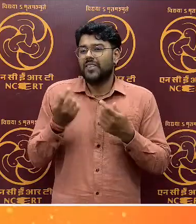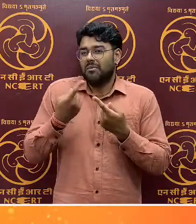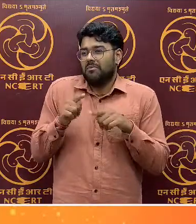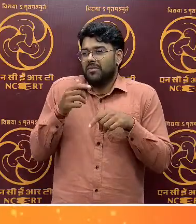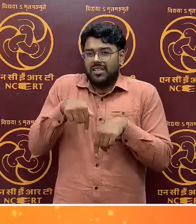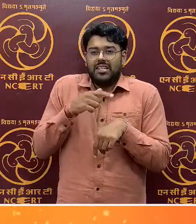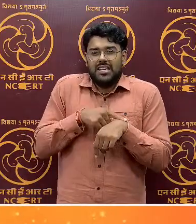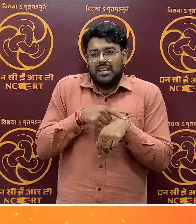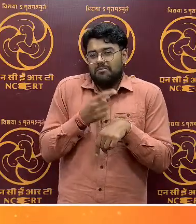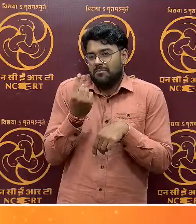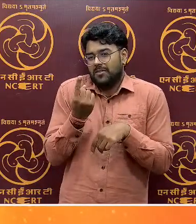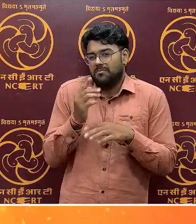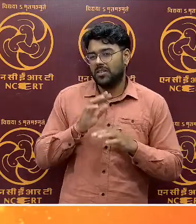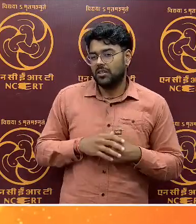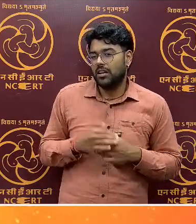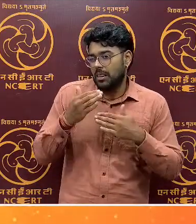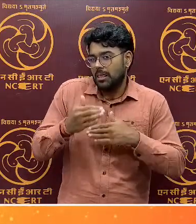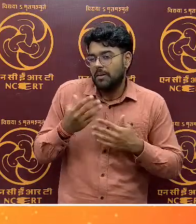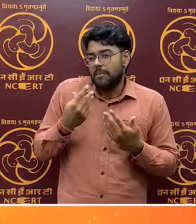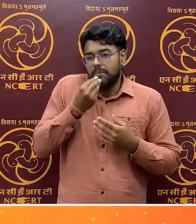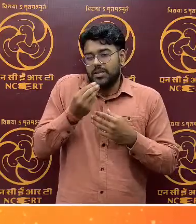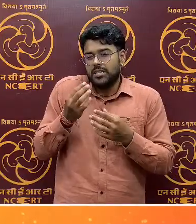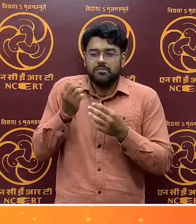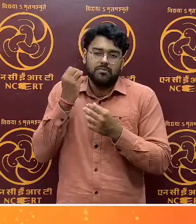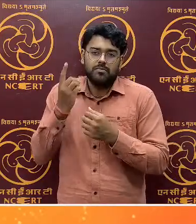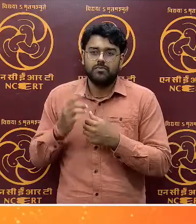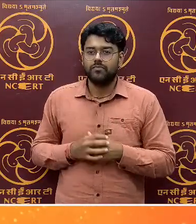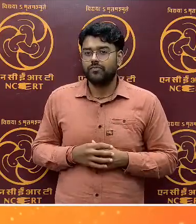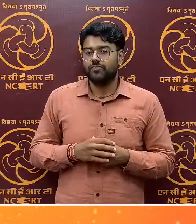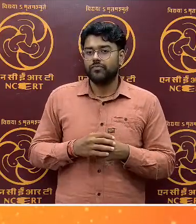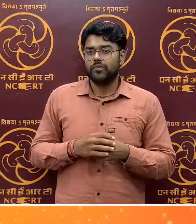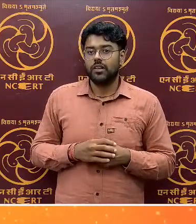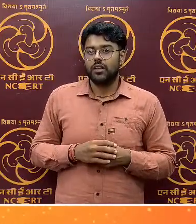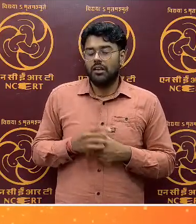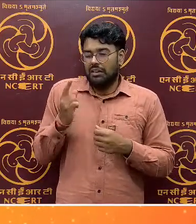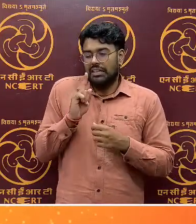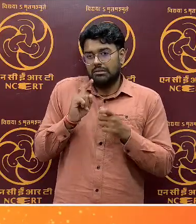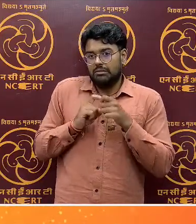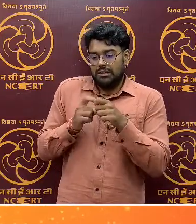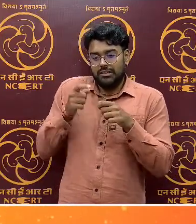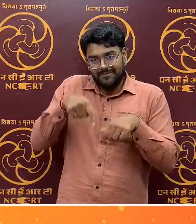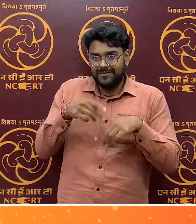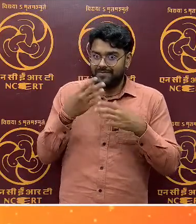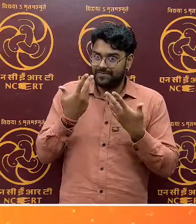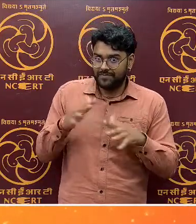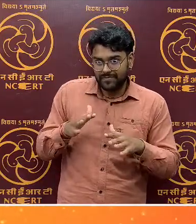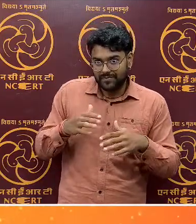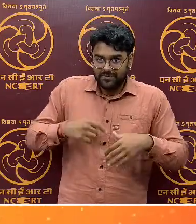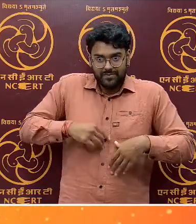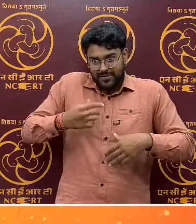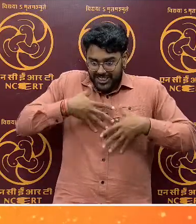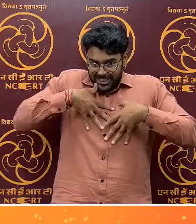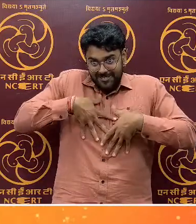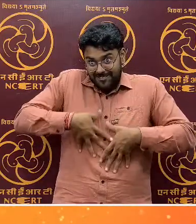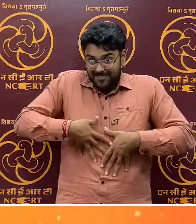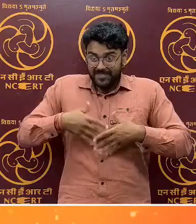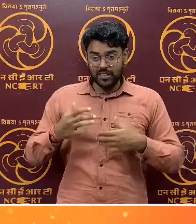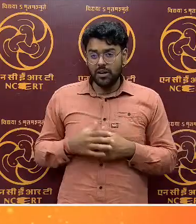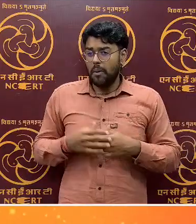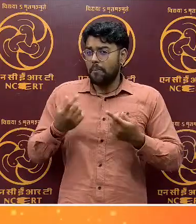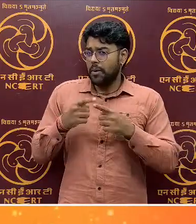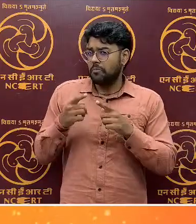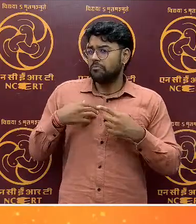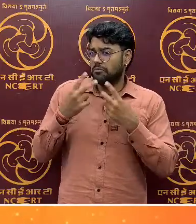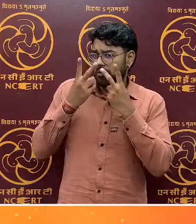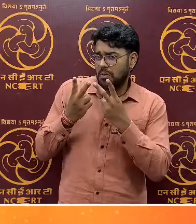like 1 or 2 minutes, but I want to understand very quickly that we have seen that here fertilization is taking place internally. Yes. At times we have seen